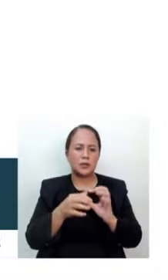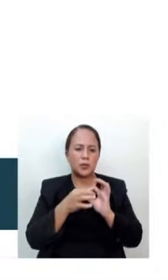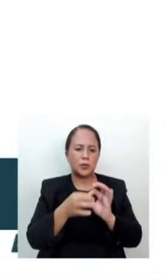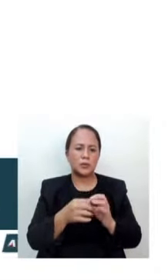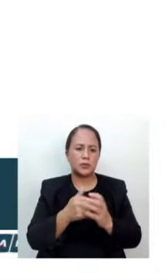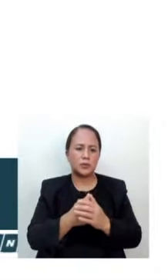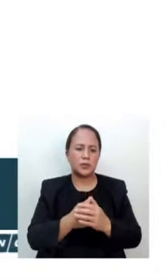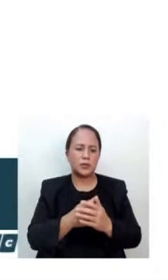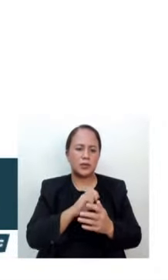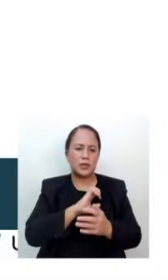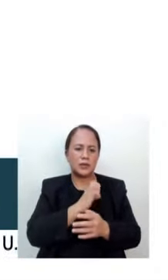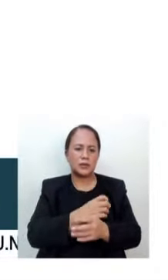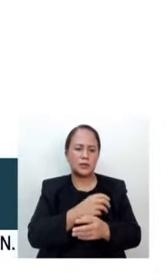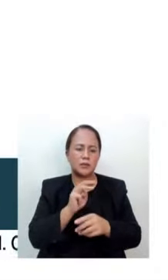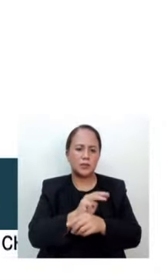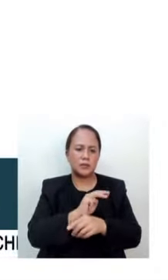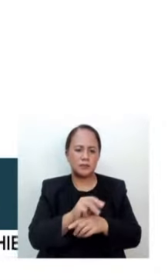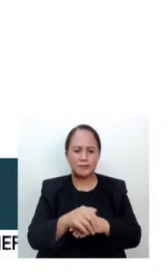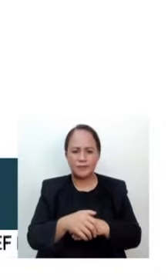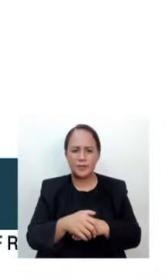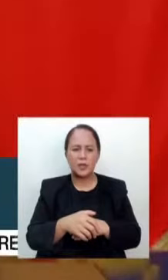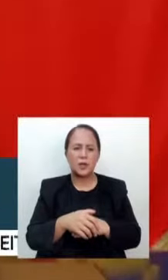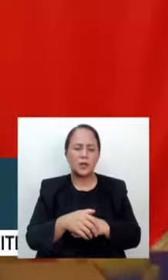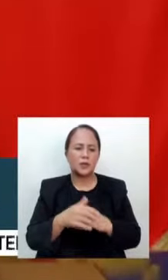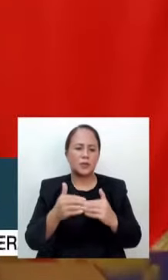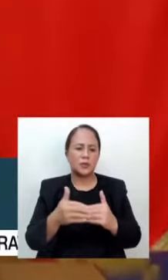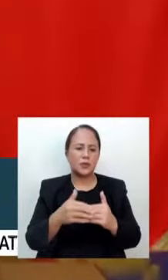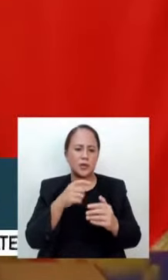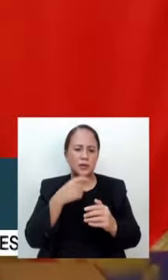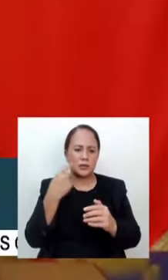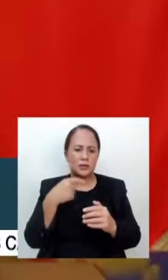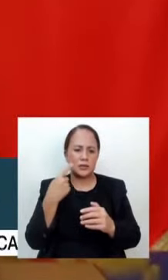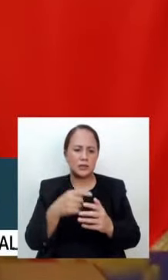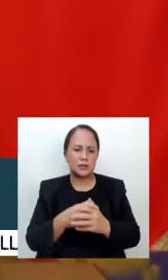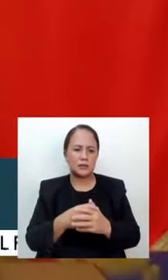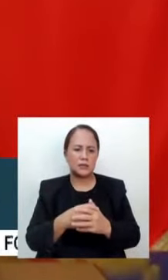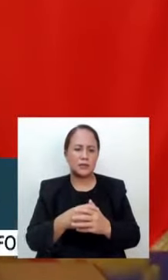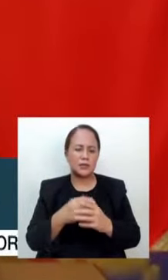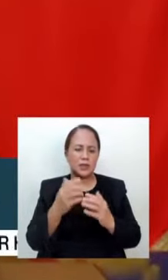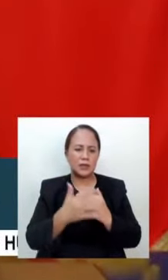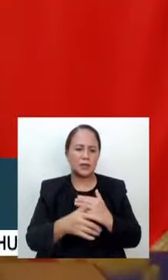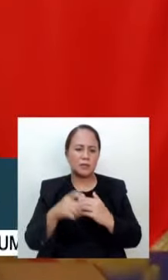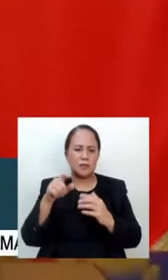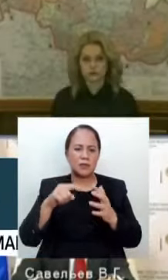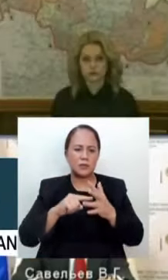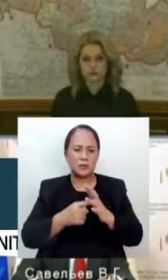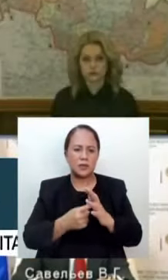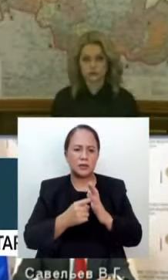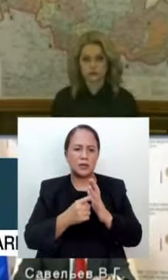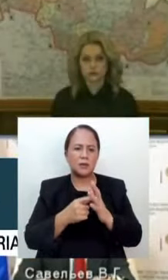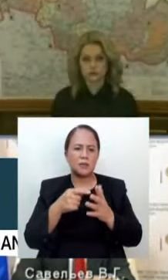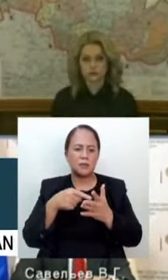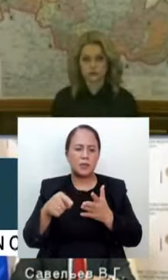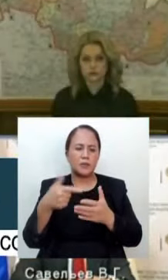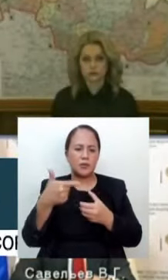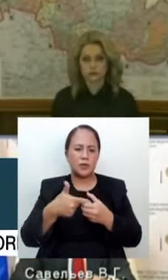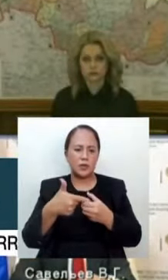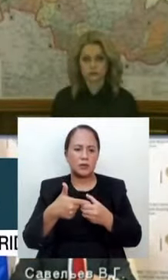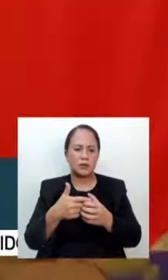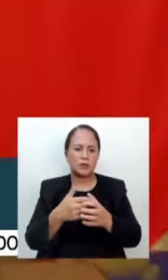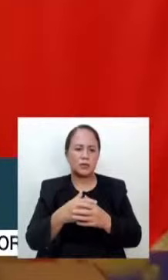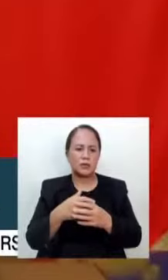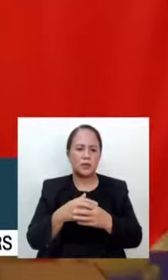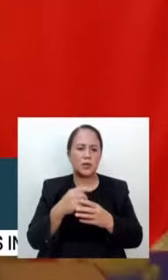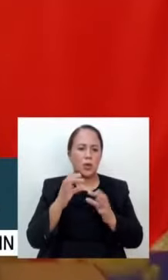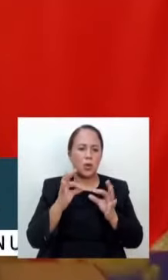to its energy ministry. The moves come after Russia said unfriendly countries must start paying for its gas in rubles or it